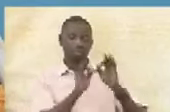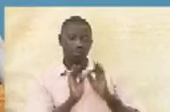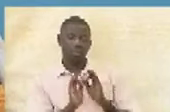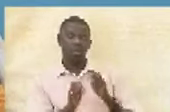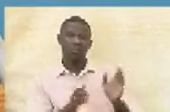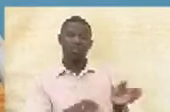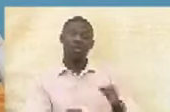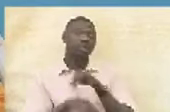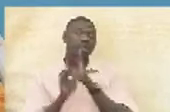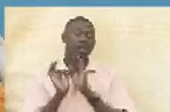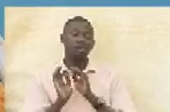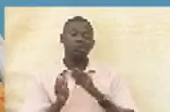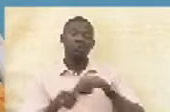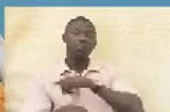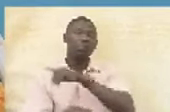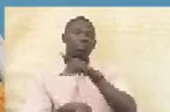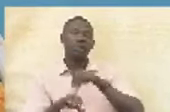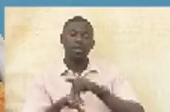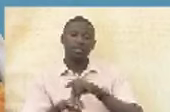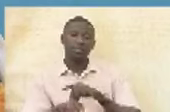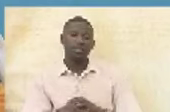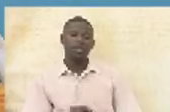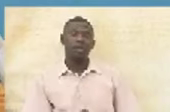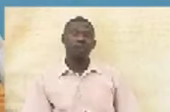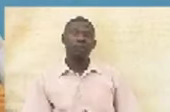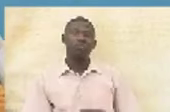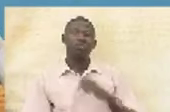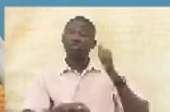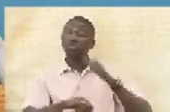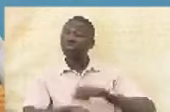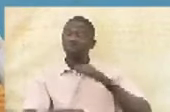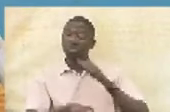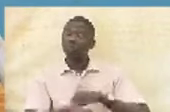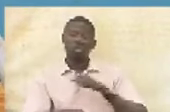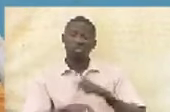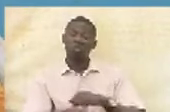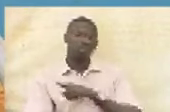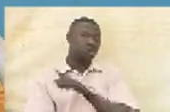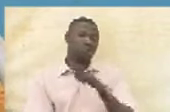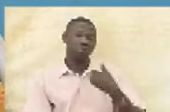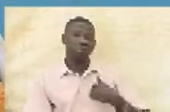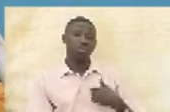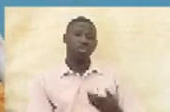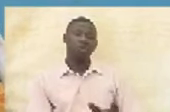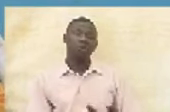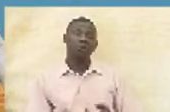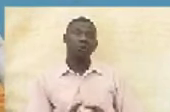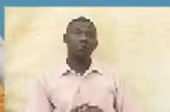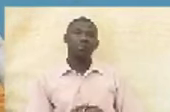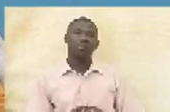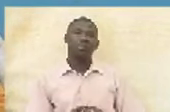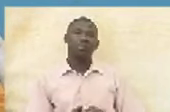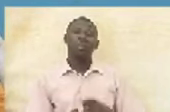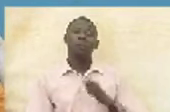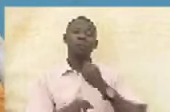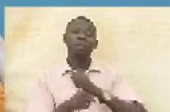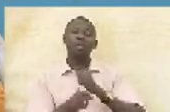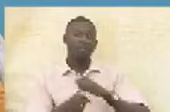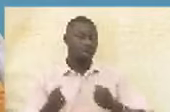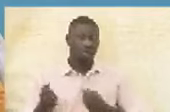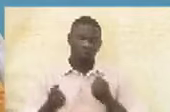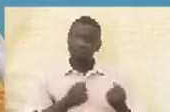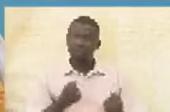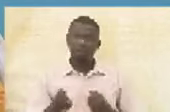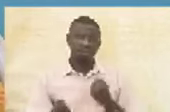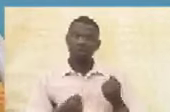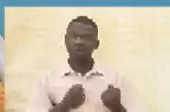bring them and take them to a place, to go and brutalize them and go and put hardship